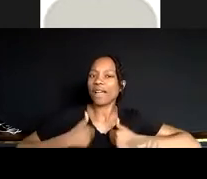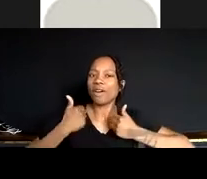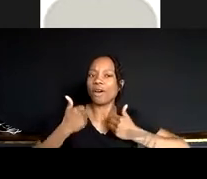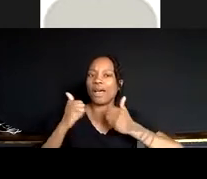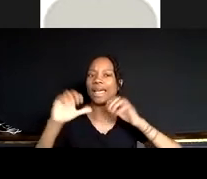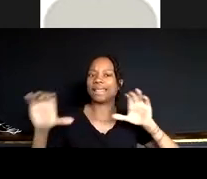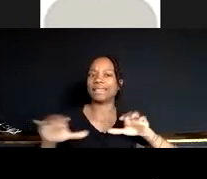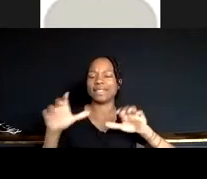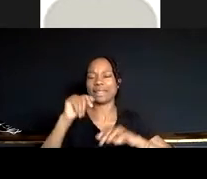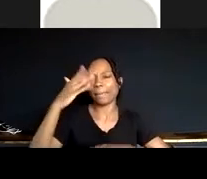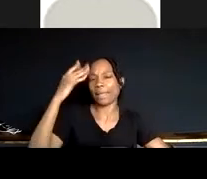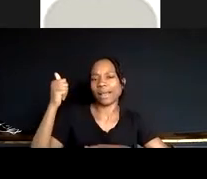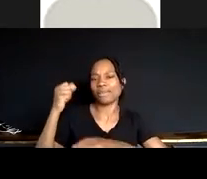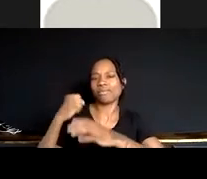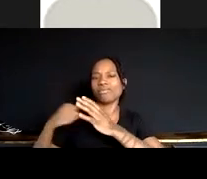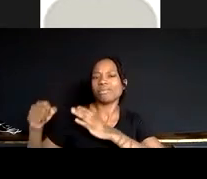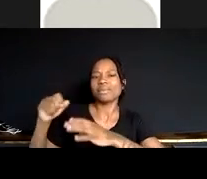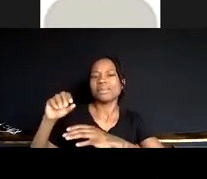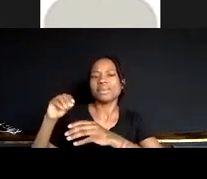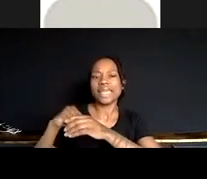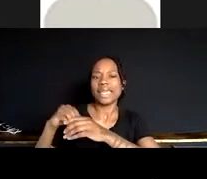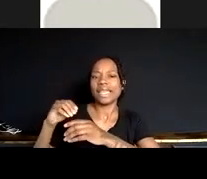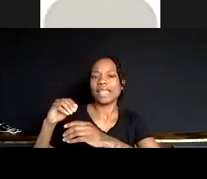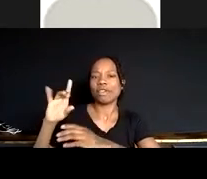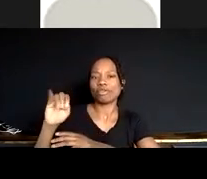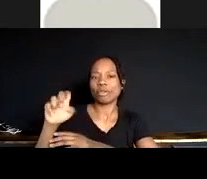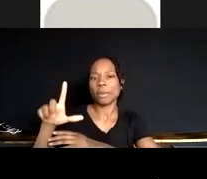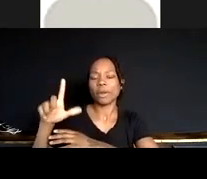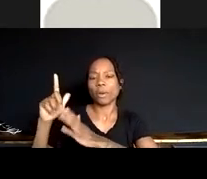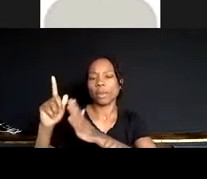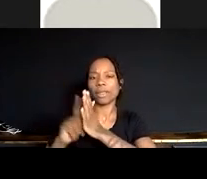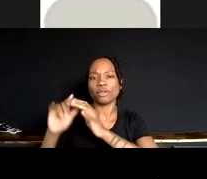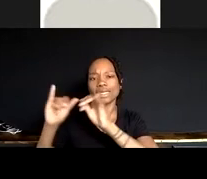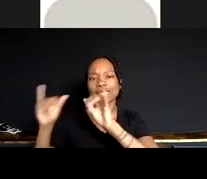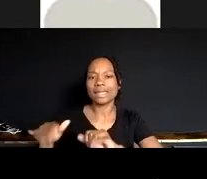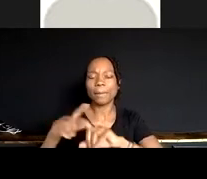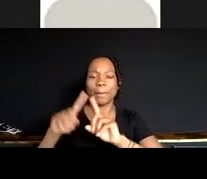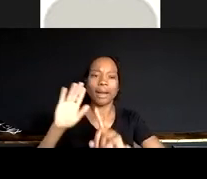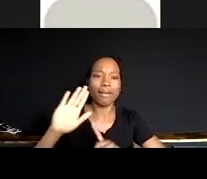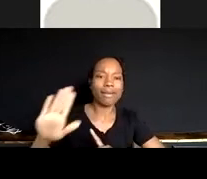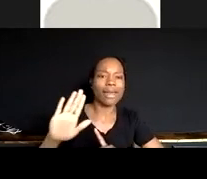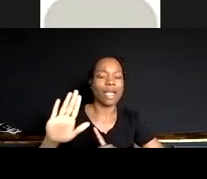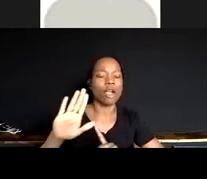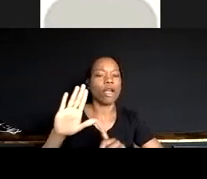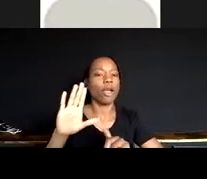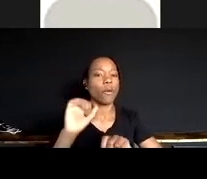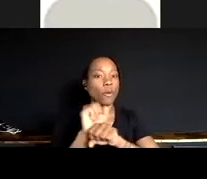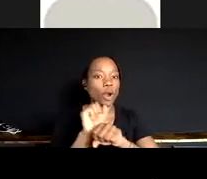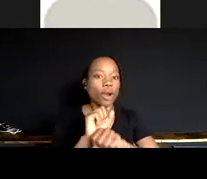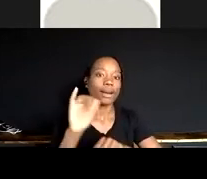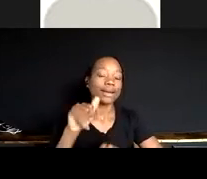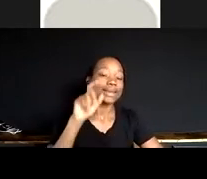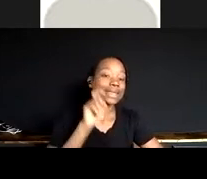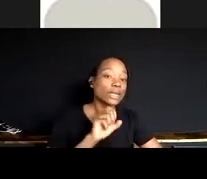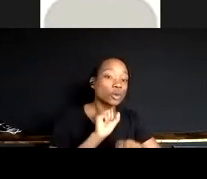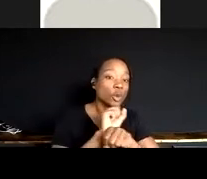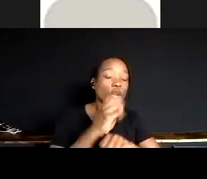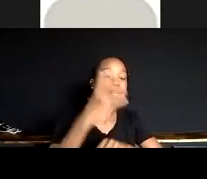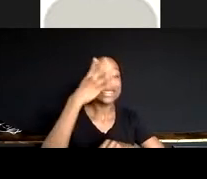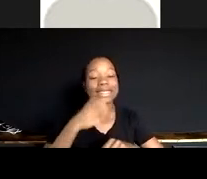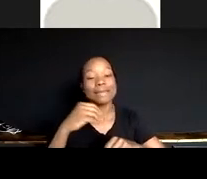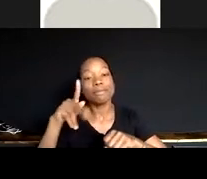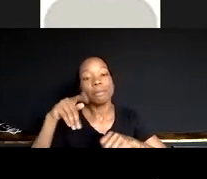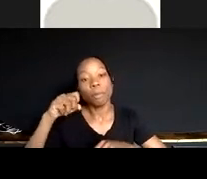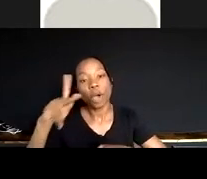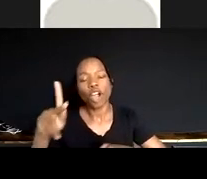their activities, whether it's selling Lucy's, whether it's doing sex work, whether it's sleeping in a park, all of these survival